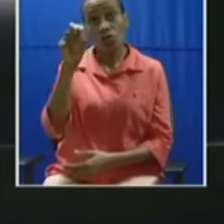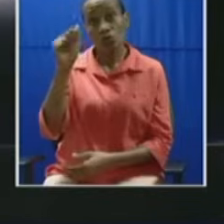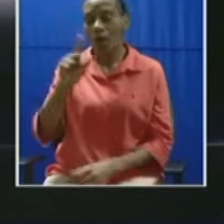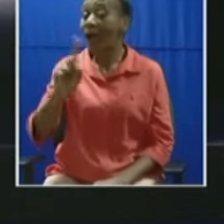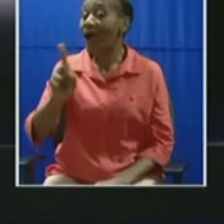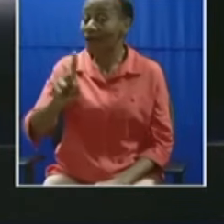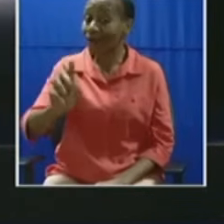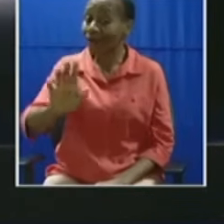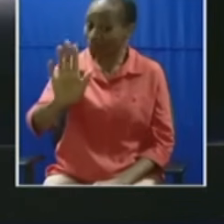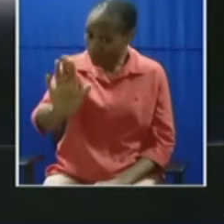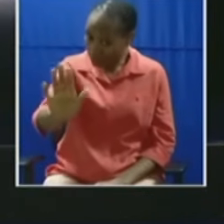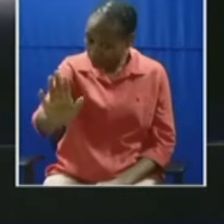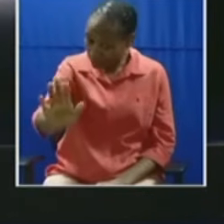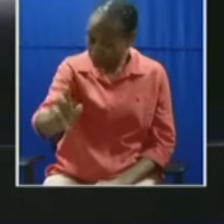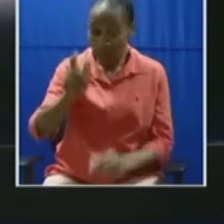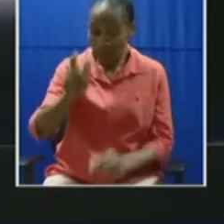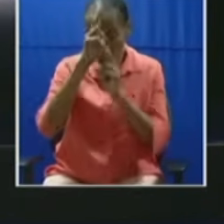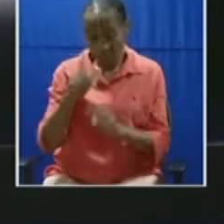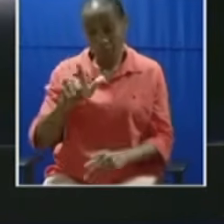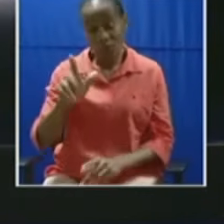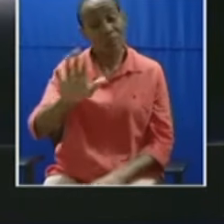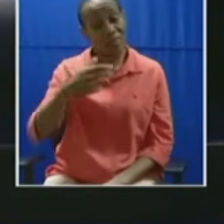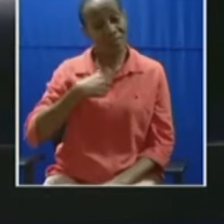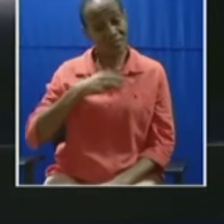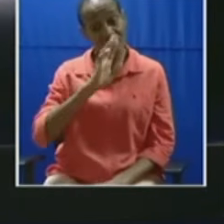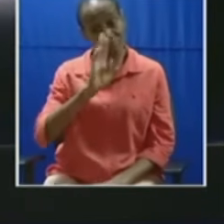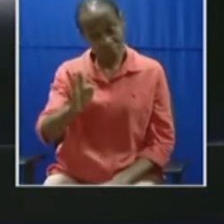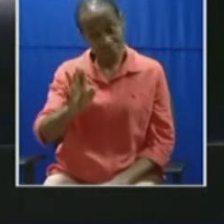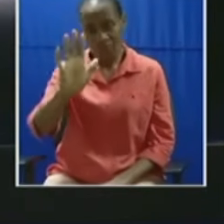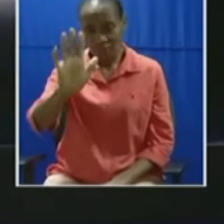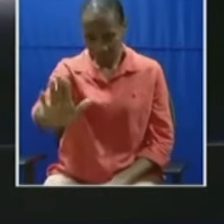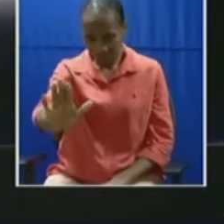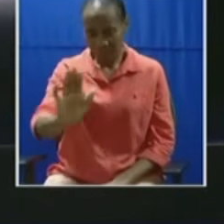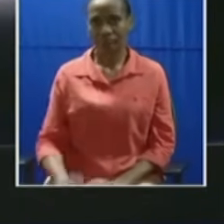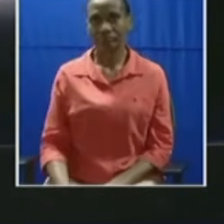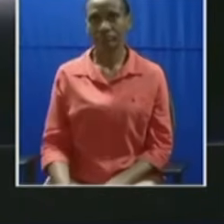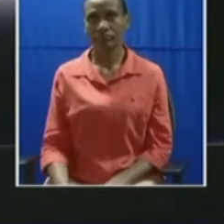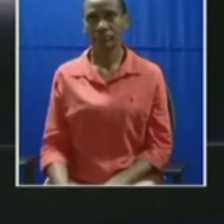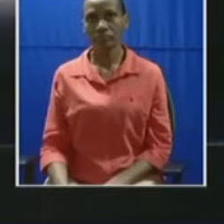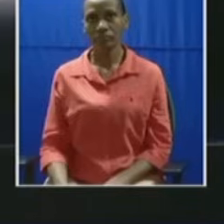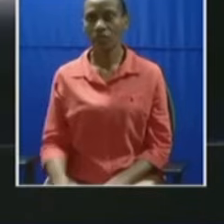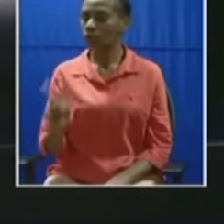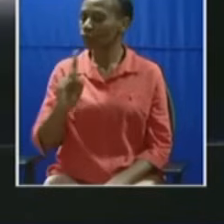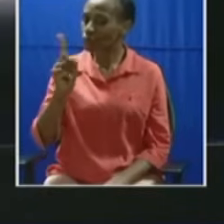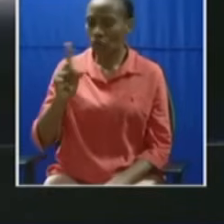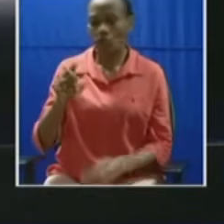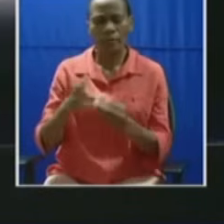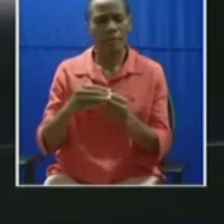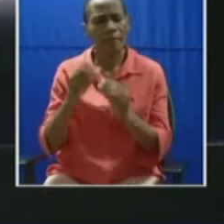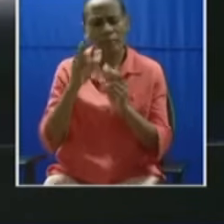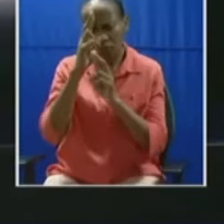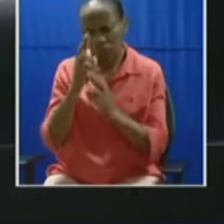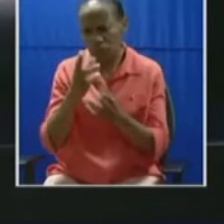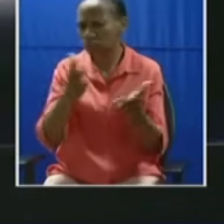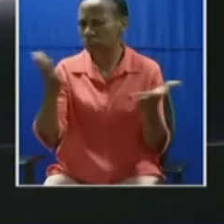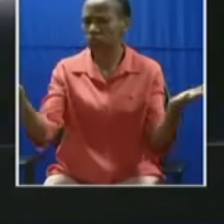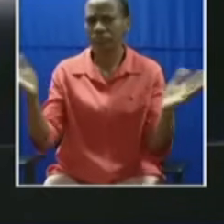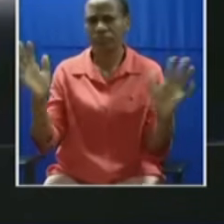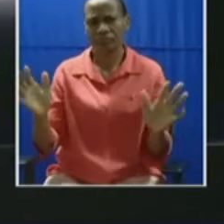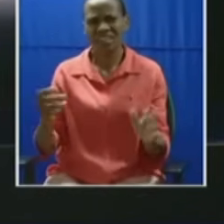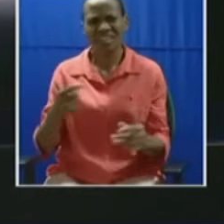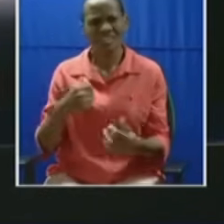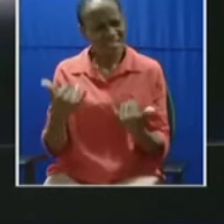I'm addressing you, Honourable Lekota. I'm addressing you. No, Honourable Members, this amnesia